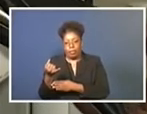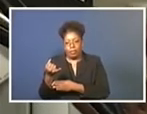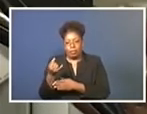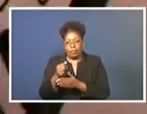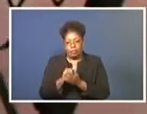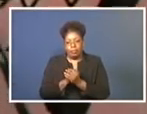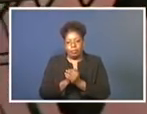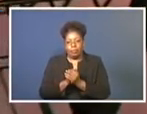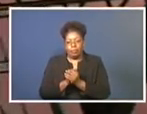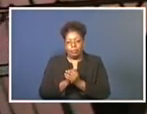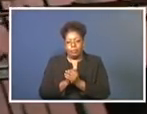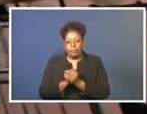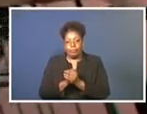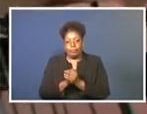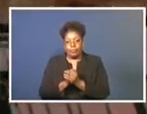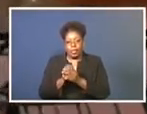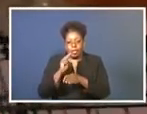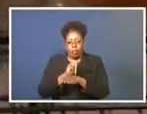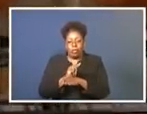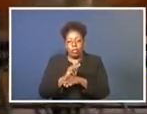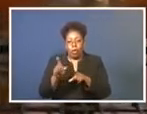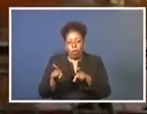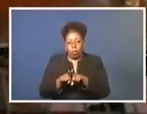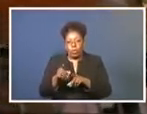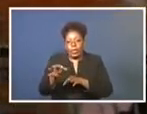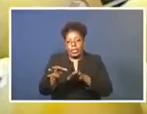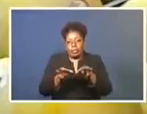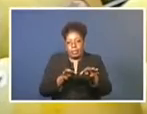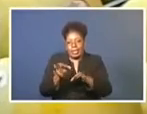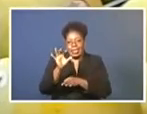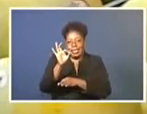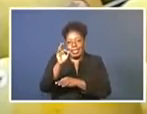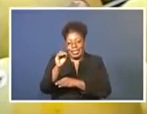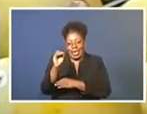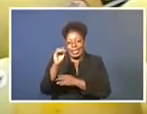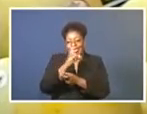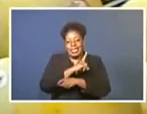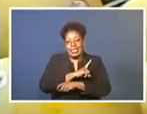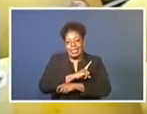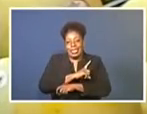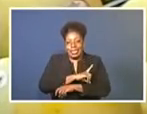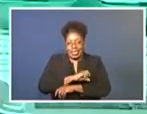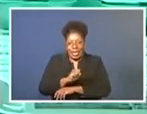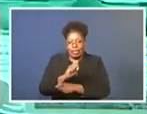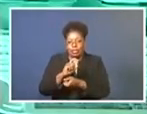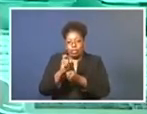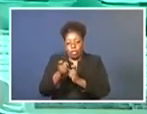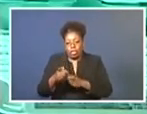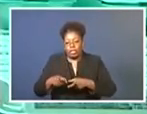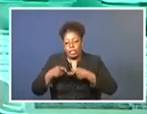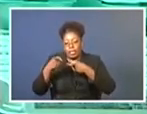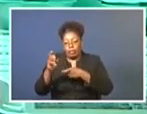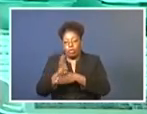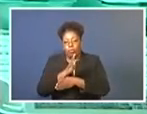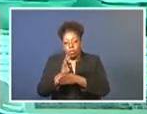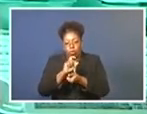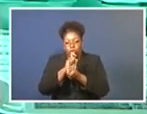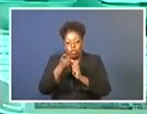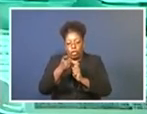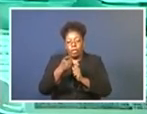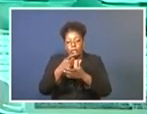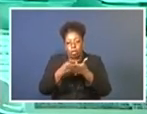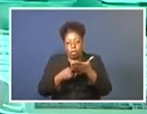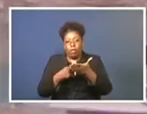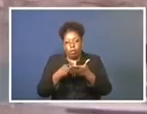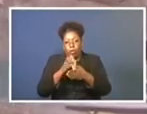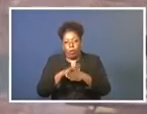been discontinued. The minister also explained the 90-day adjustment period given to businesses to change prices on